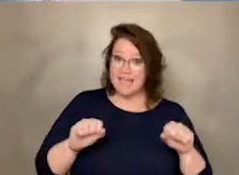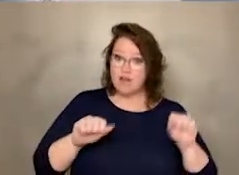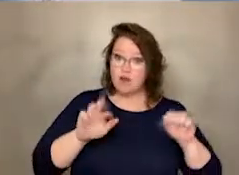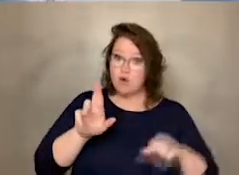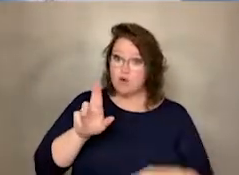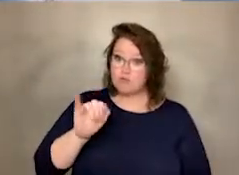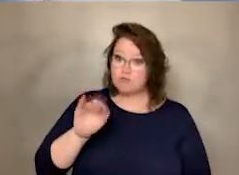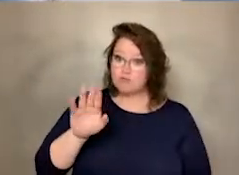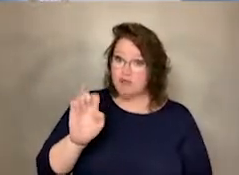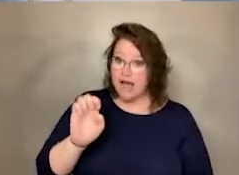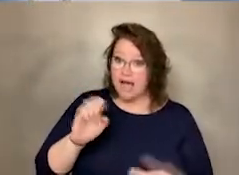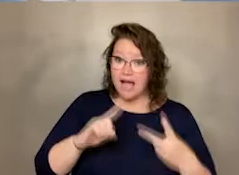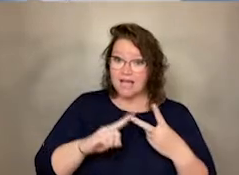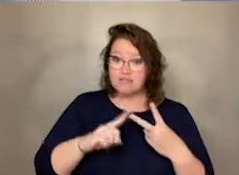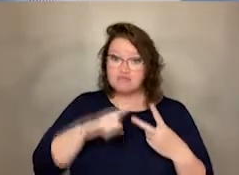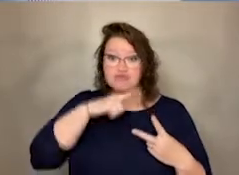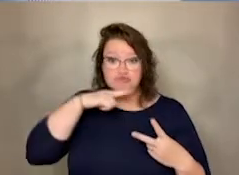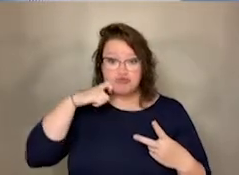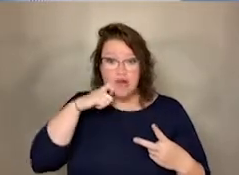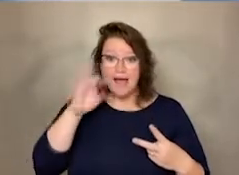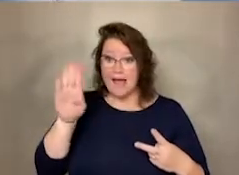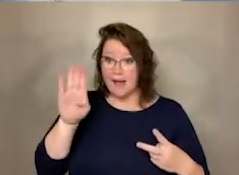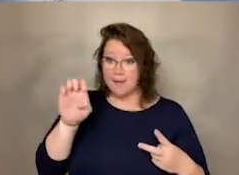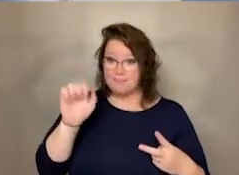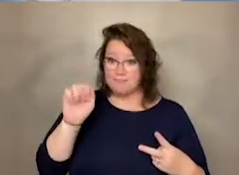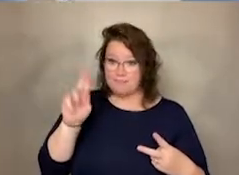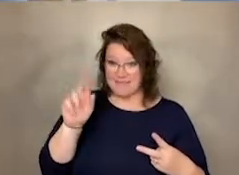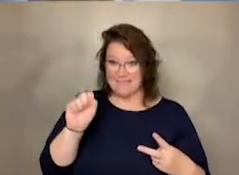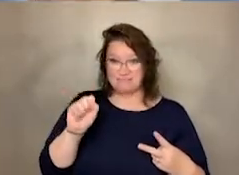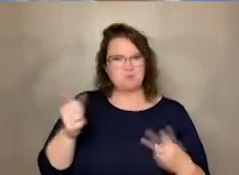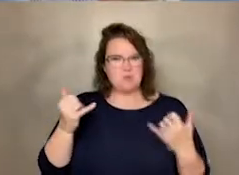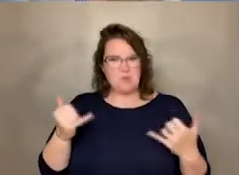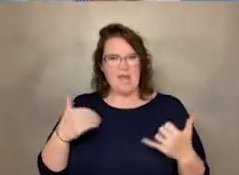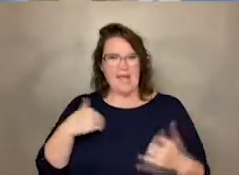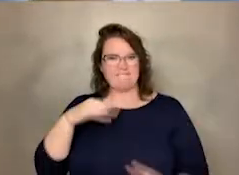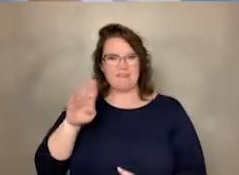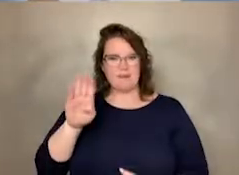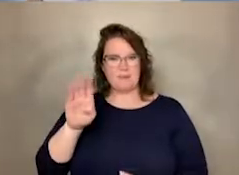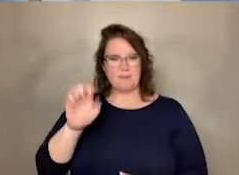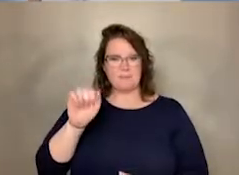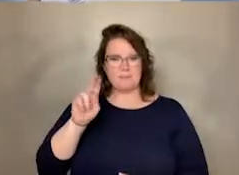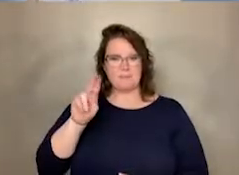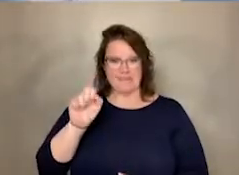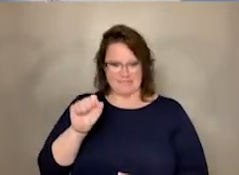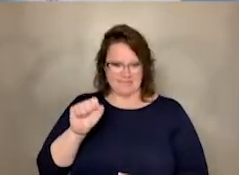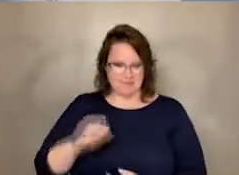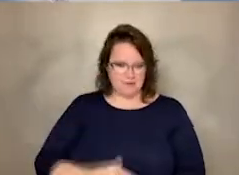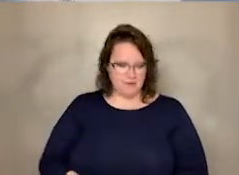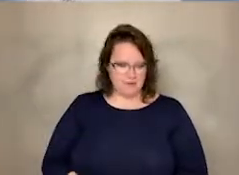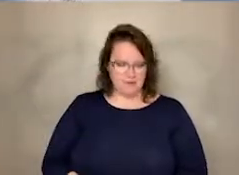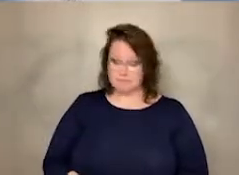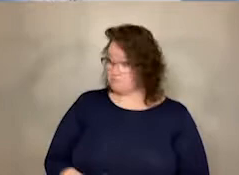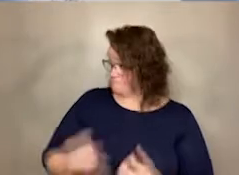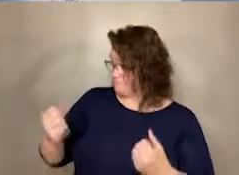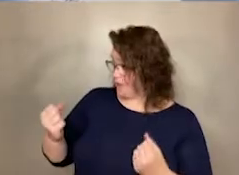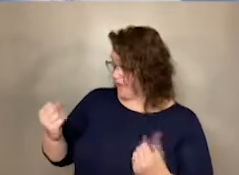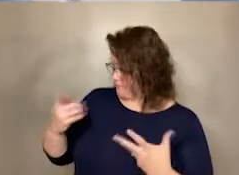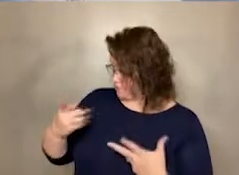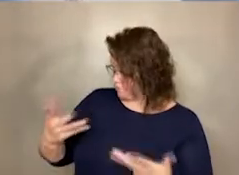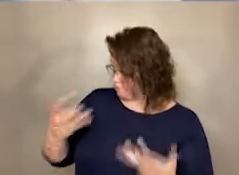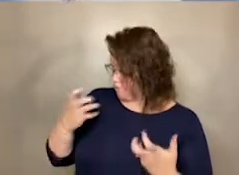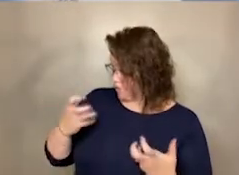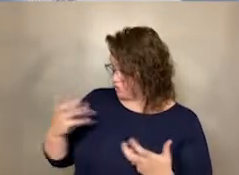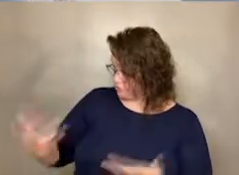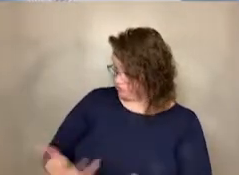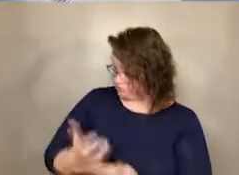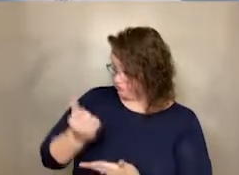of dry bean inside of these. I brought some beans today. So, how many would you like to put in yours? You just grab